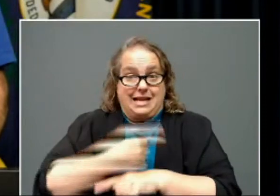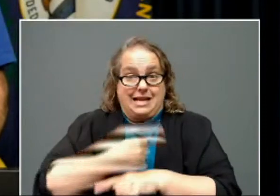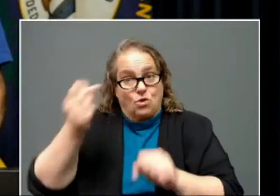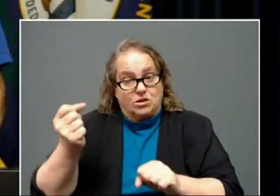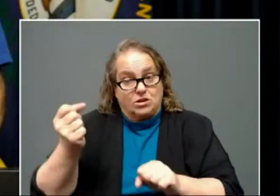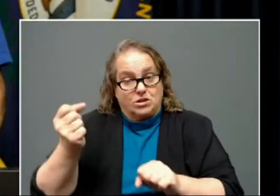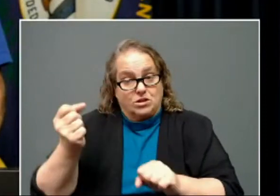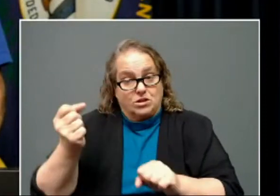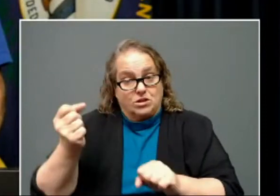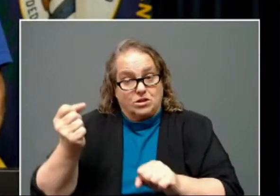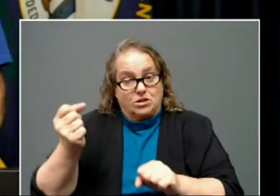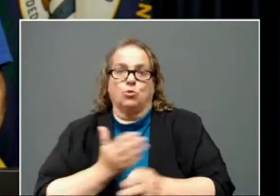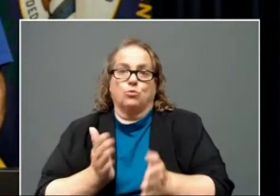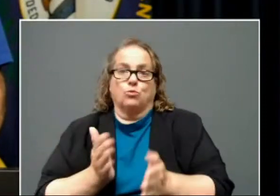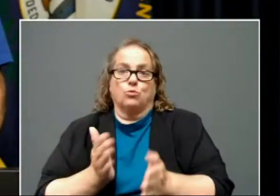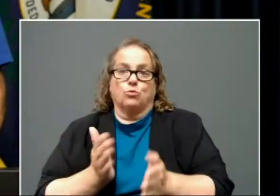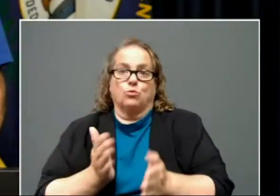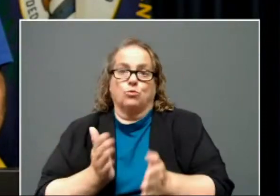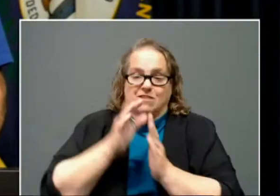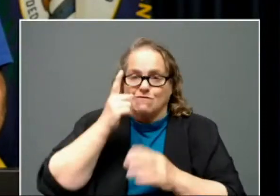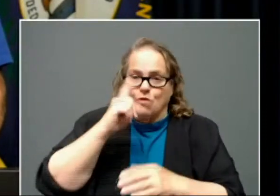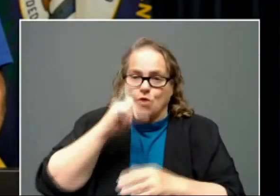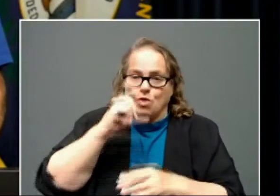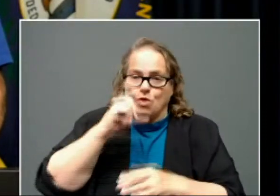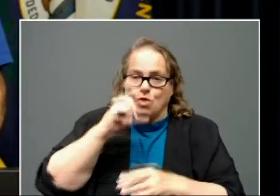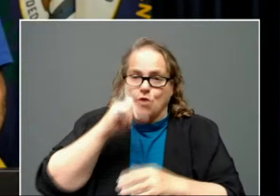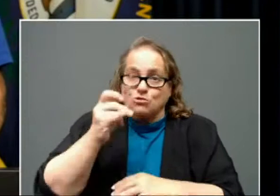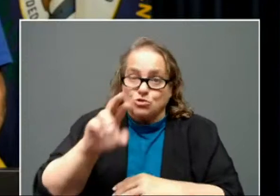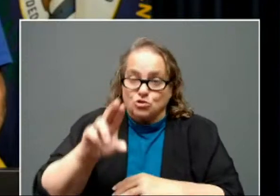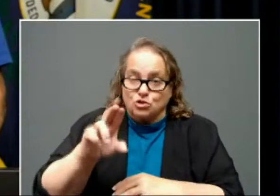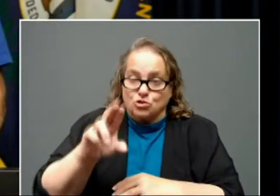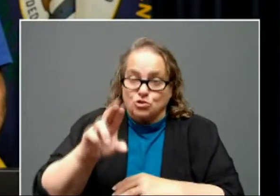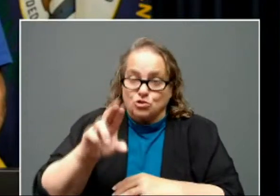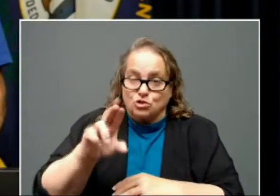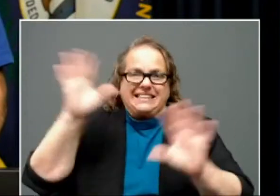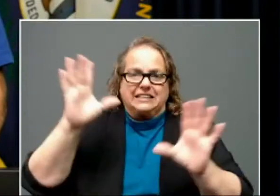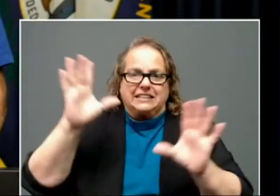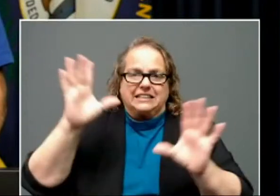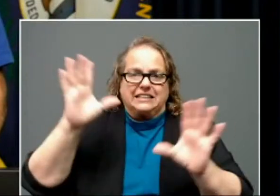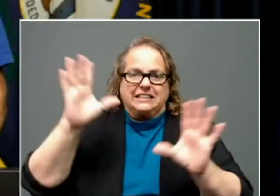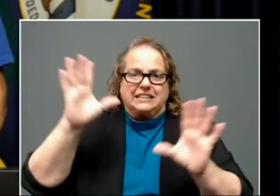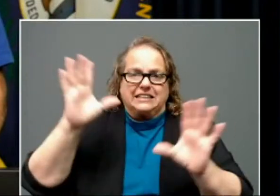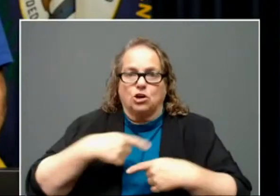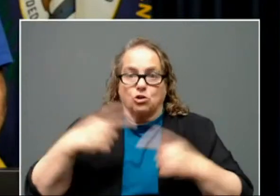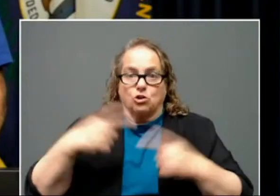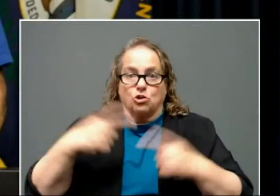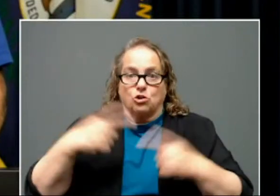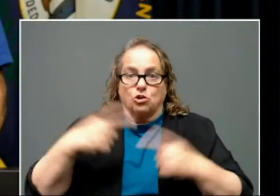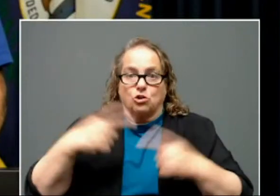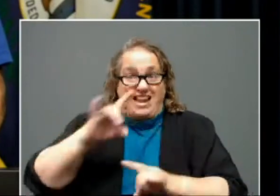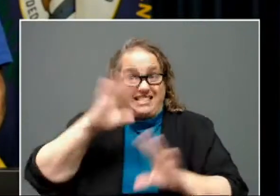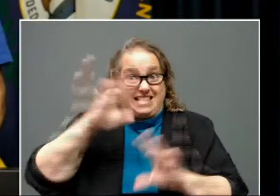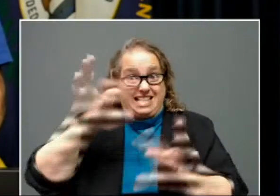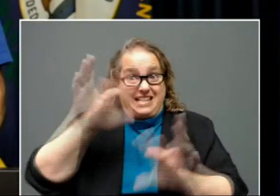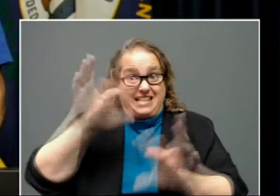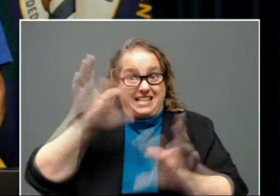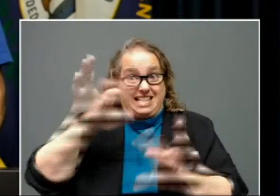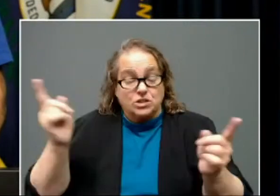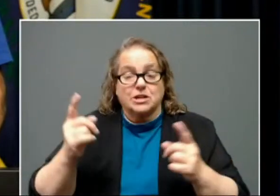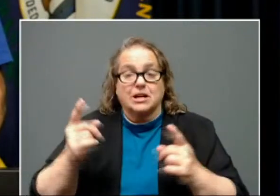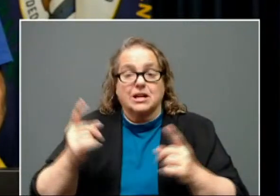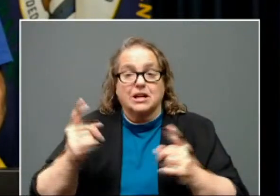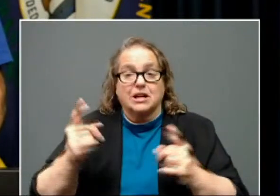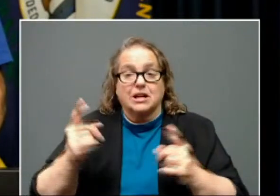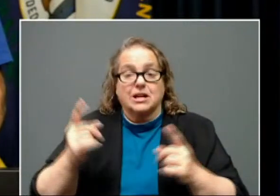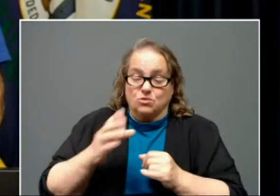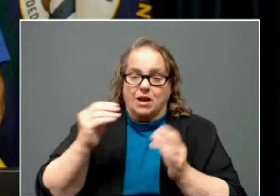for a major disaster declaration for several of our counties. Included in that declaration is individual and household assistance from the